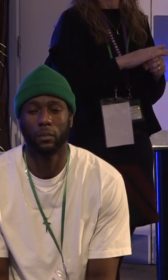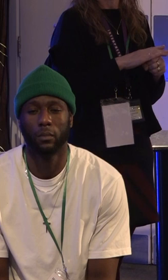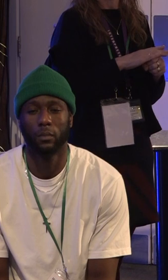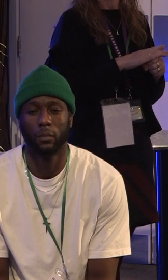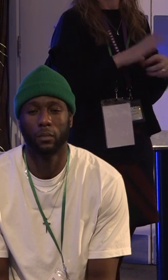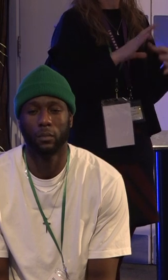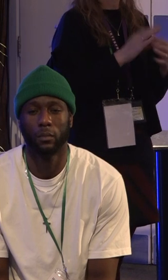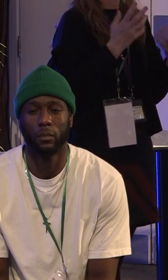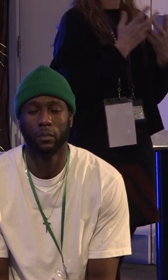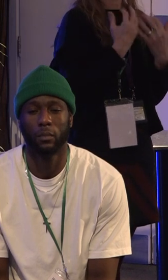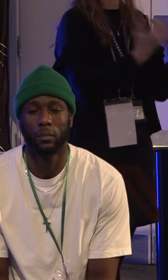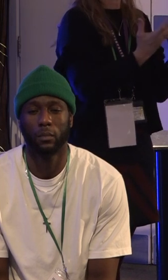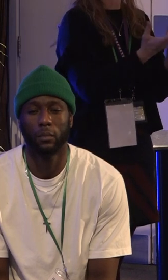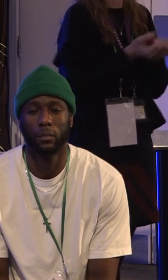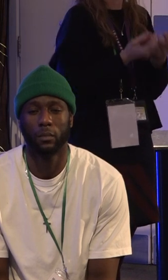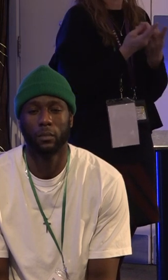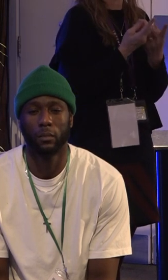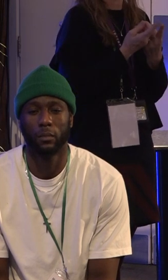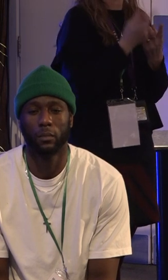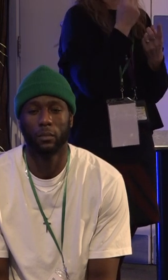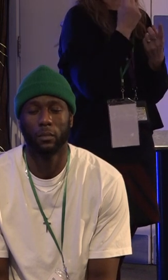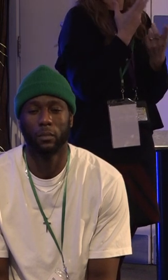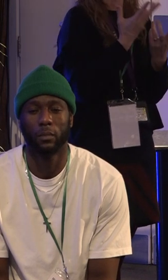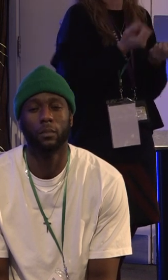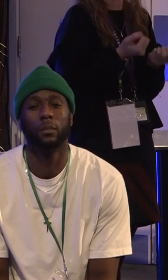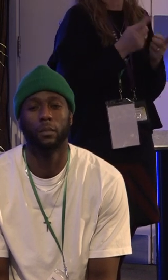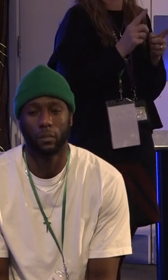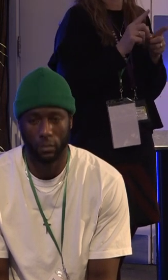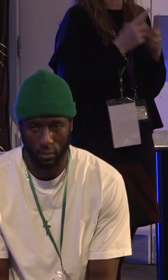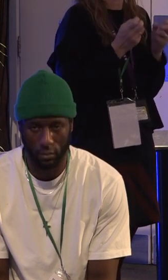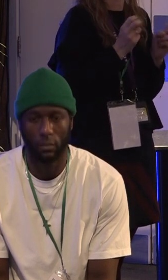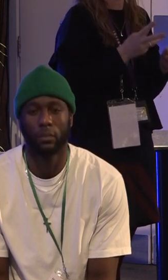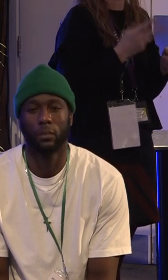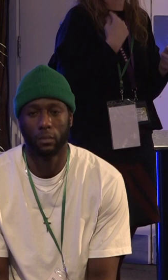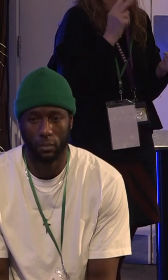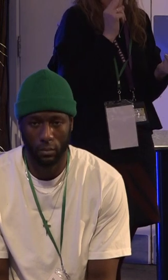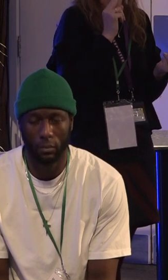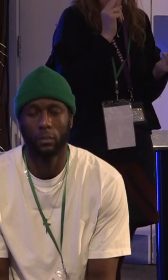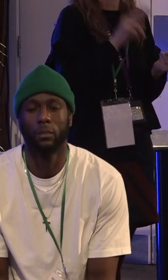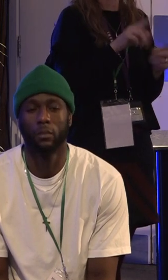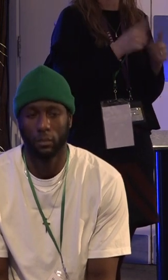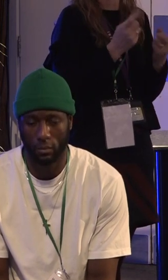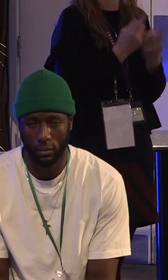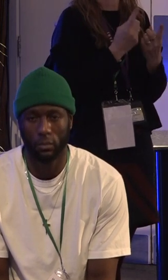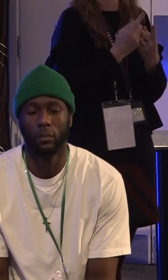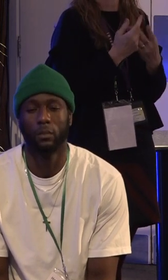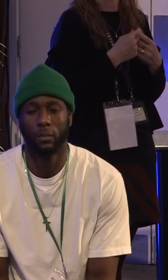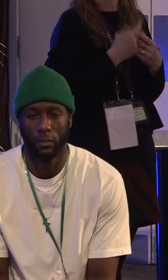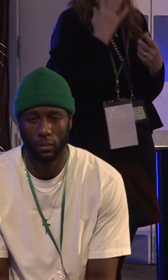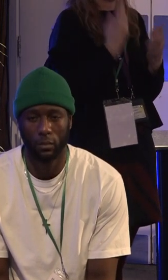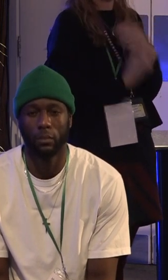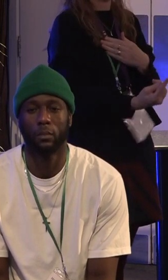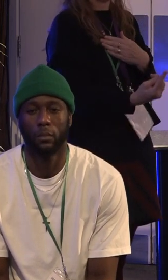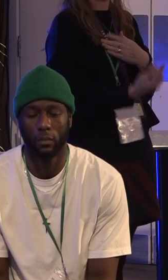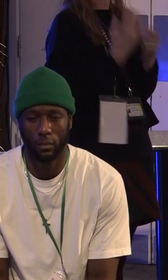audiences receive things, they might receive them differently when viewing in solitude as to viewing in